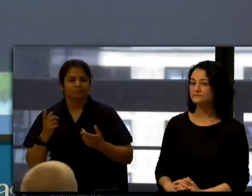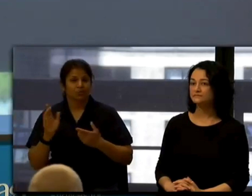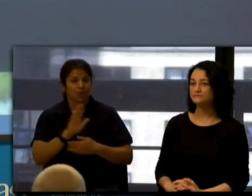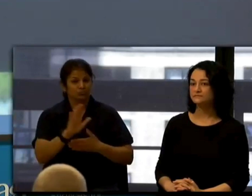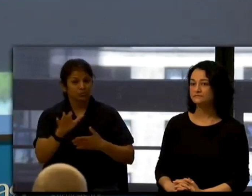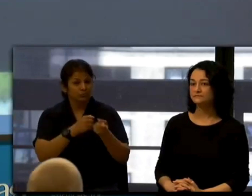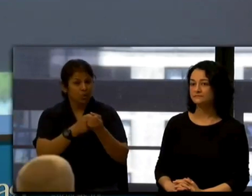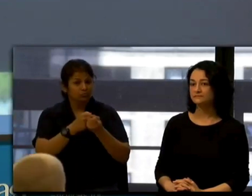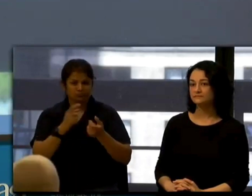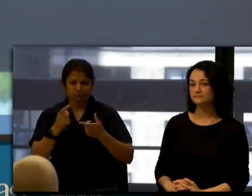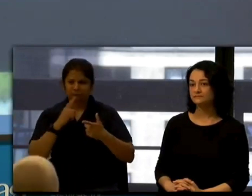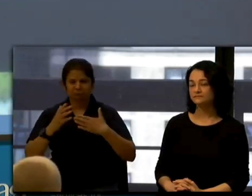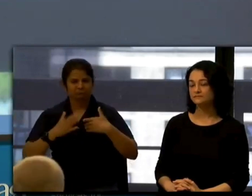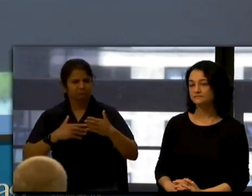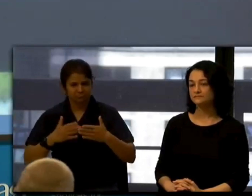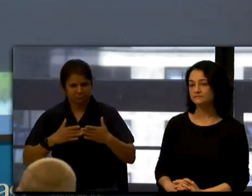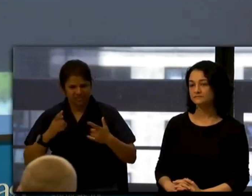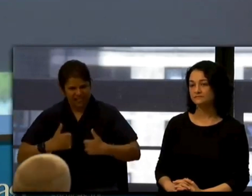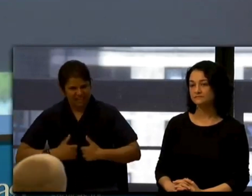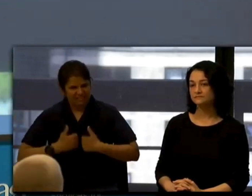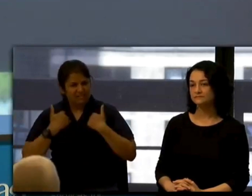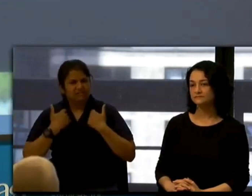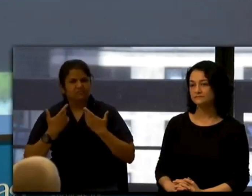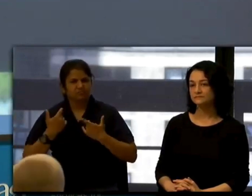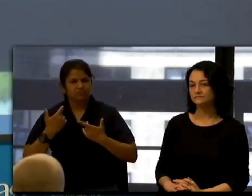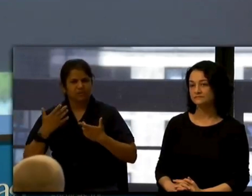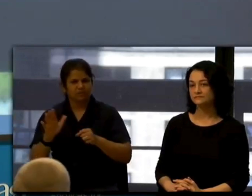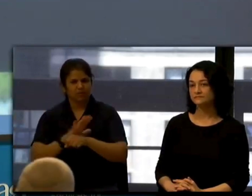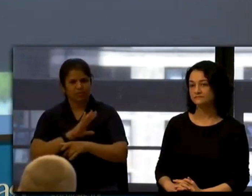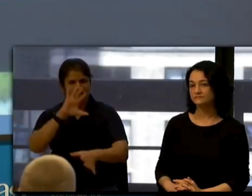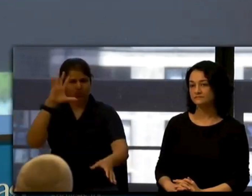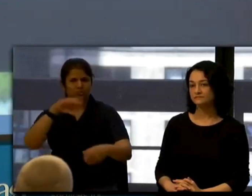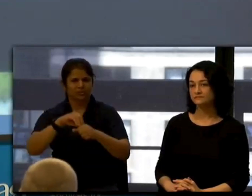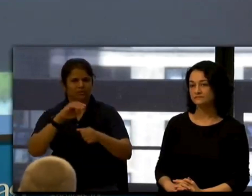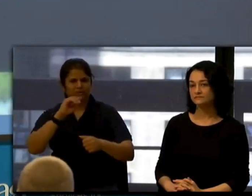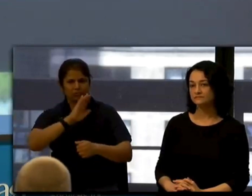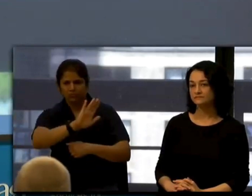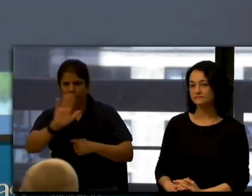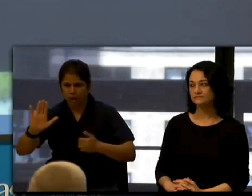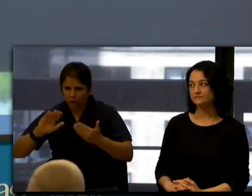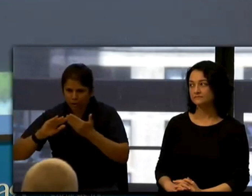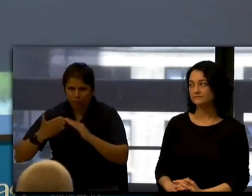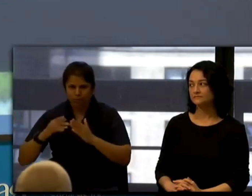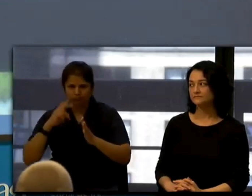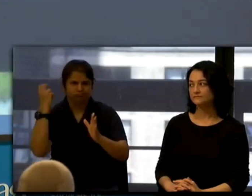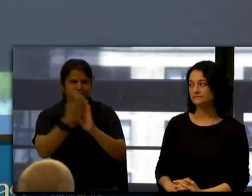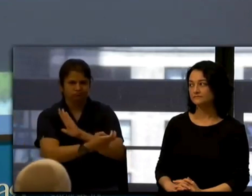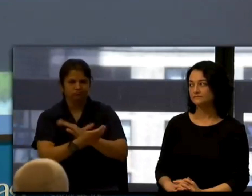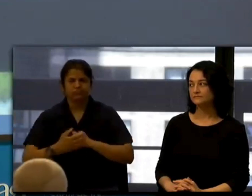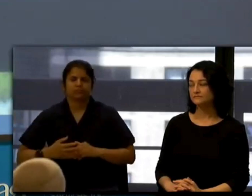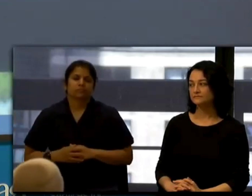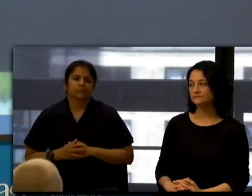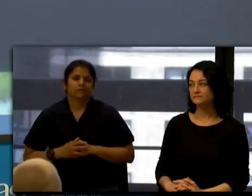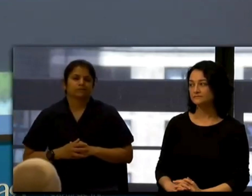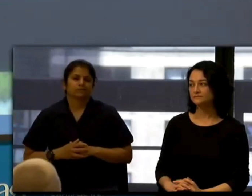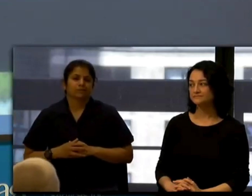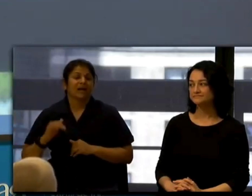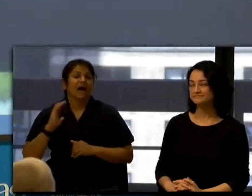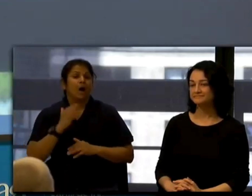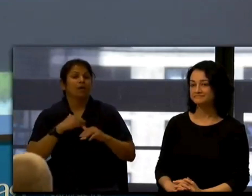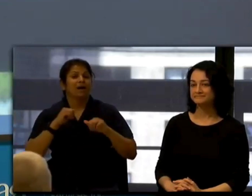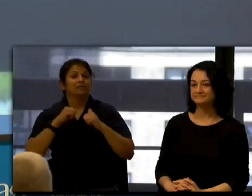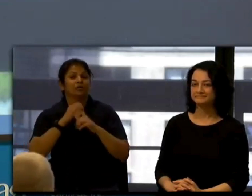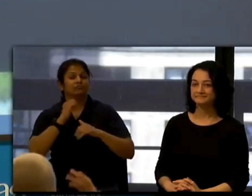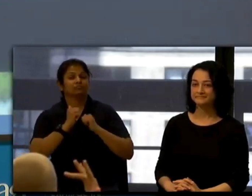live in and fully participate in their communities. Our agency was created based on the